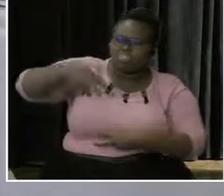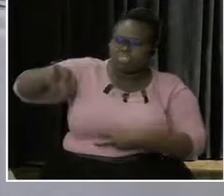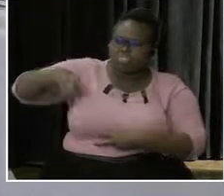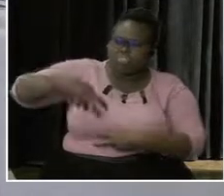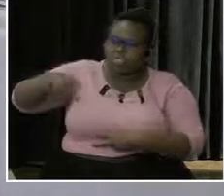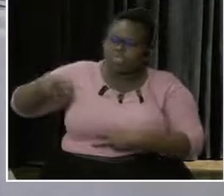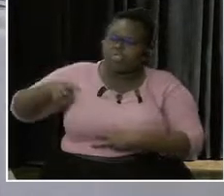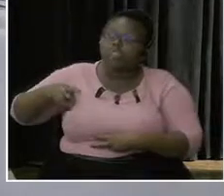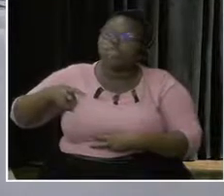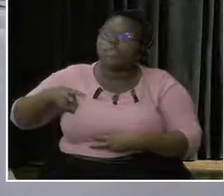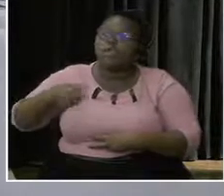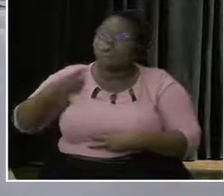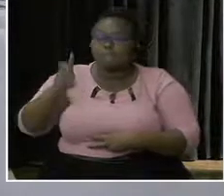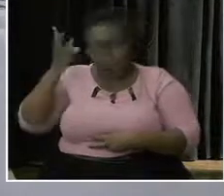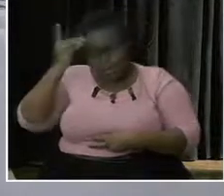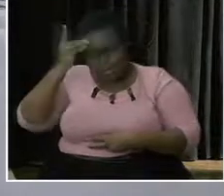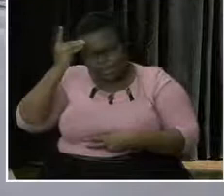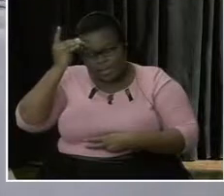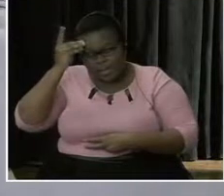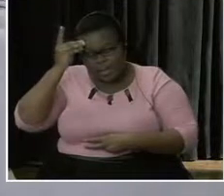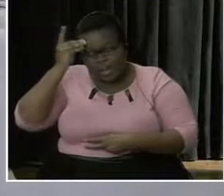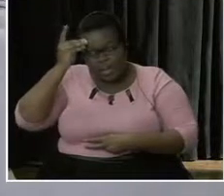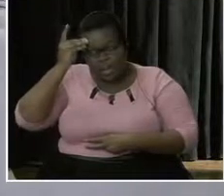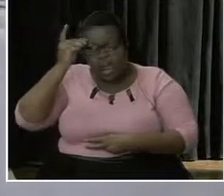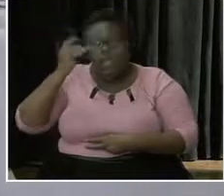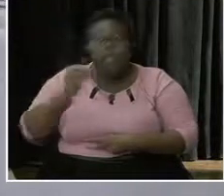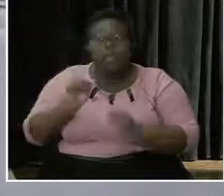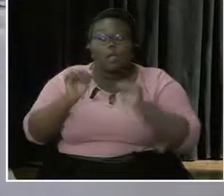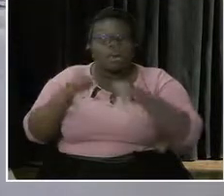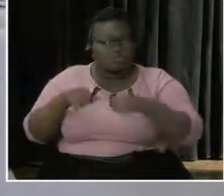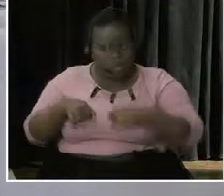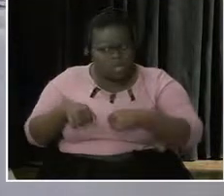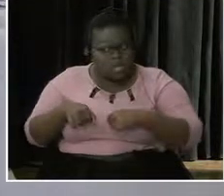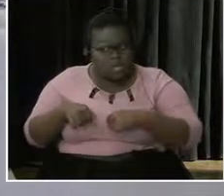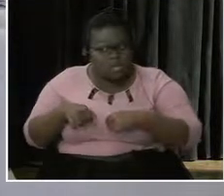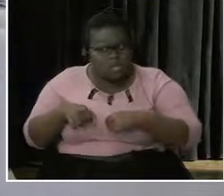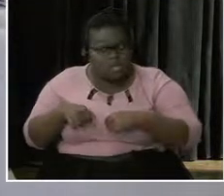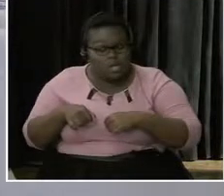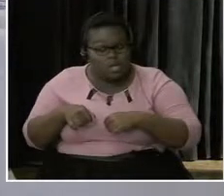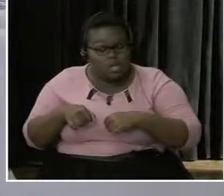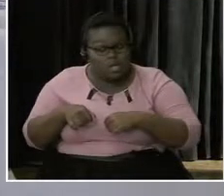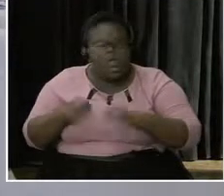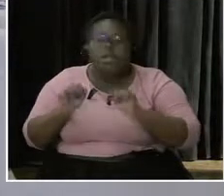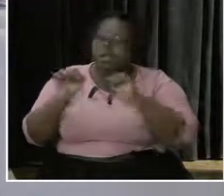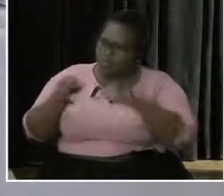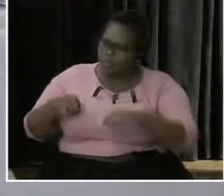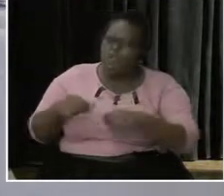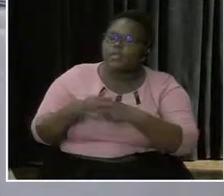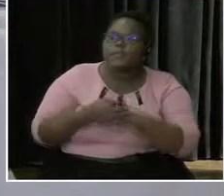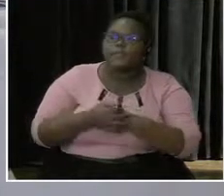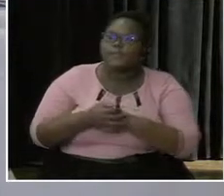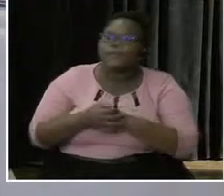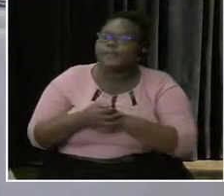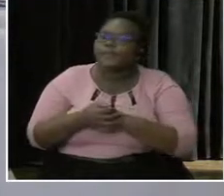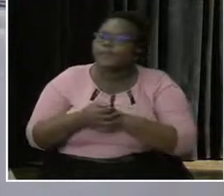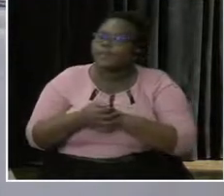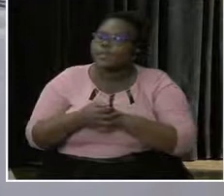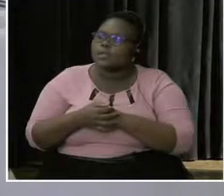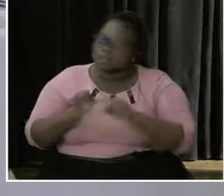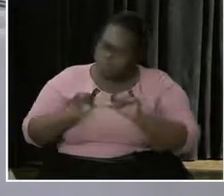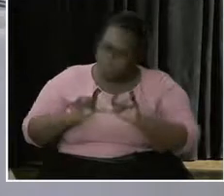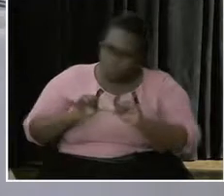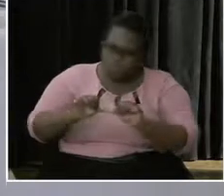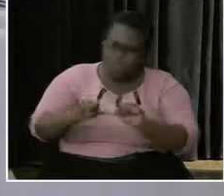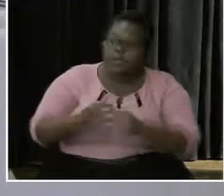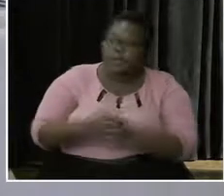Durban. Committee recommends. Is the recommendation agreed? Agreed. Agreed. The